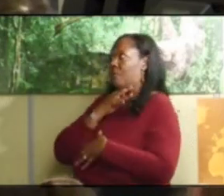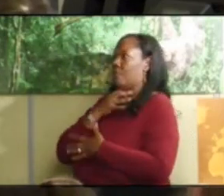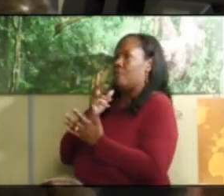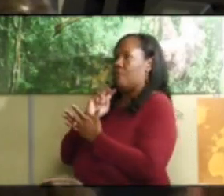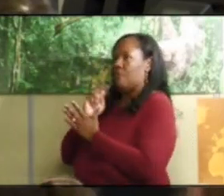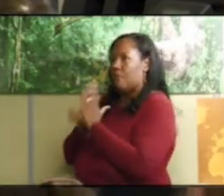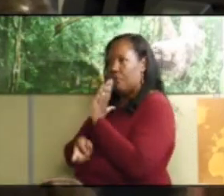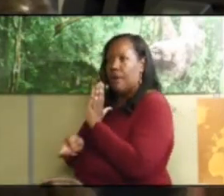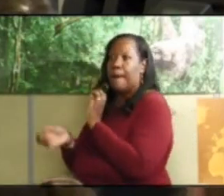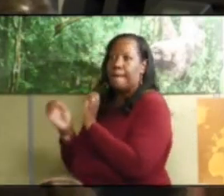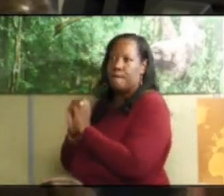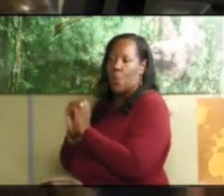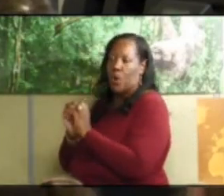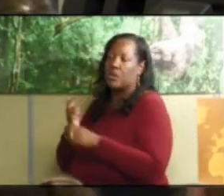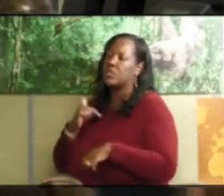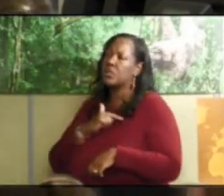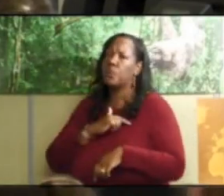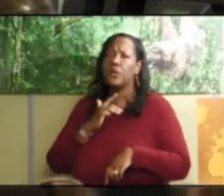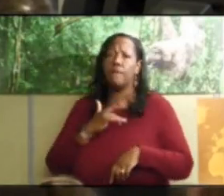feel that